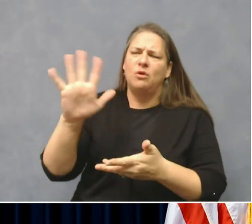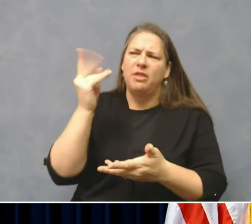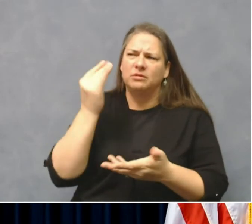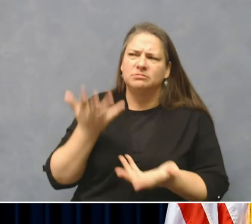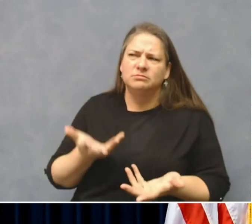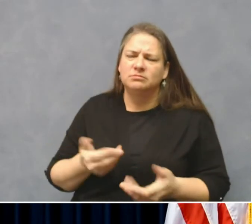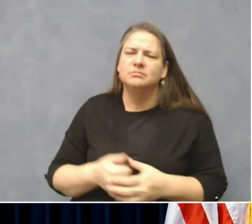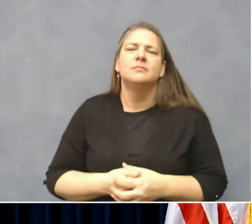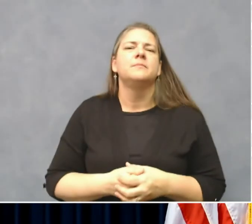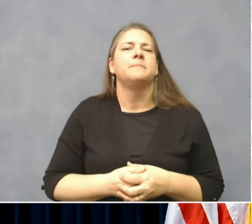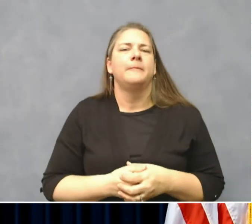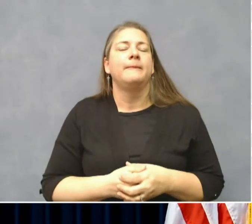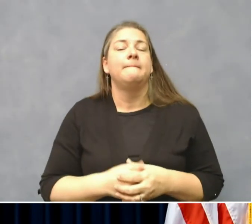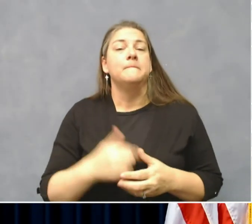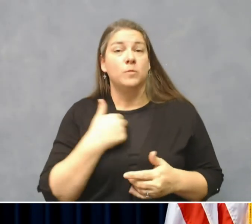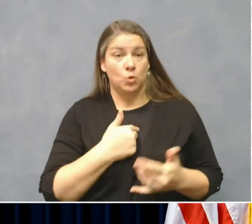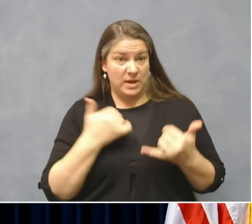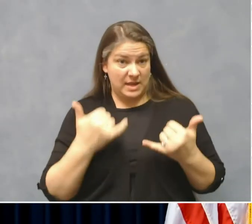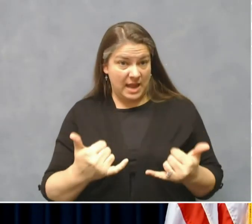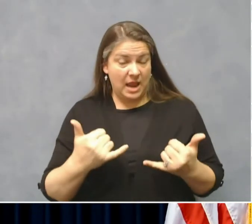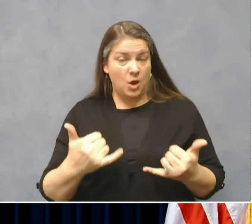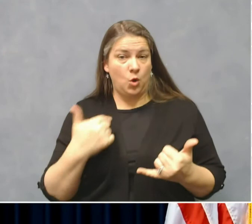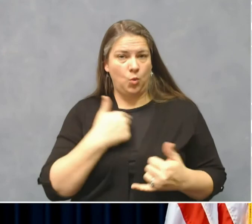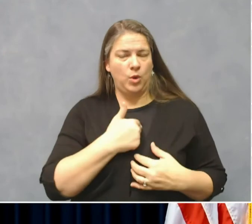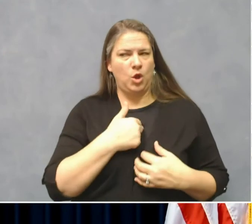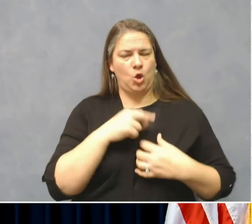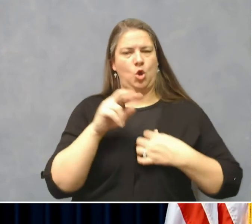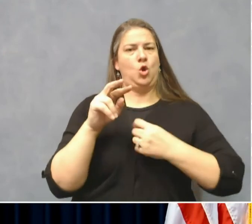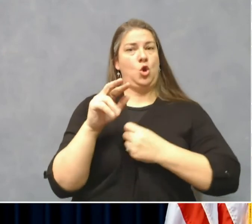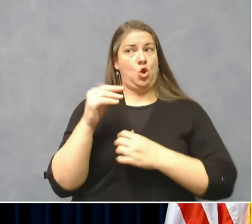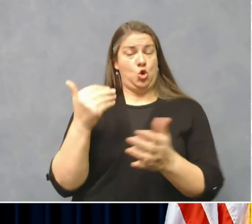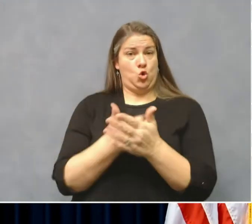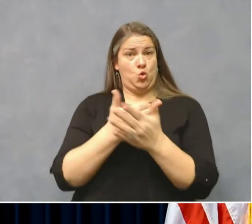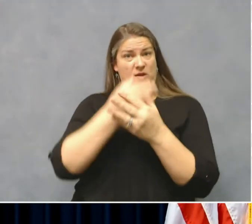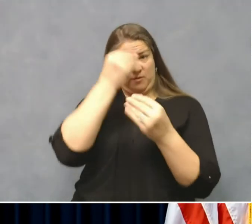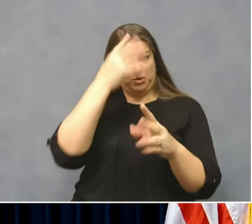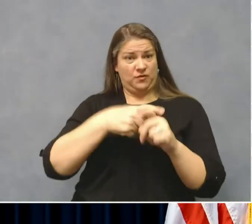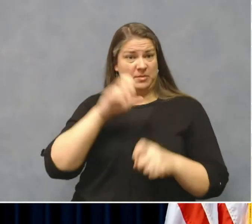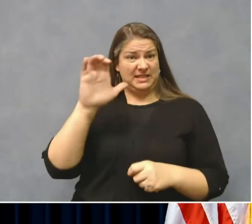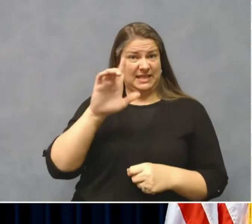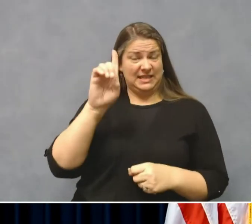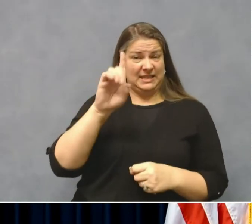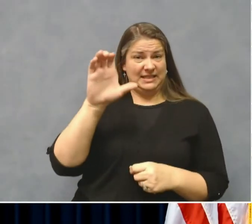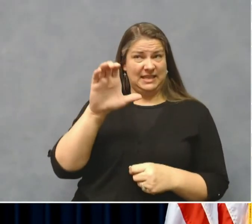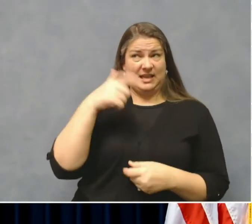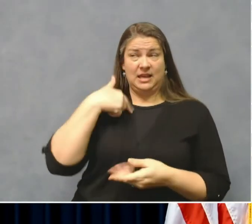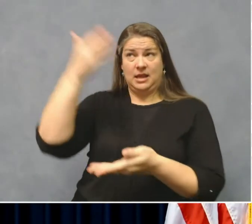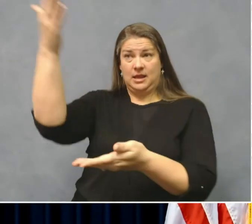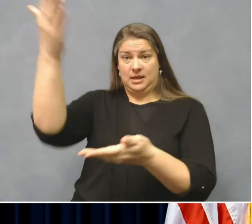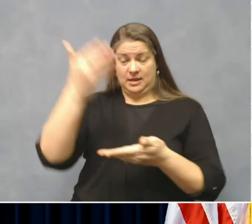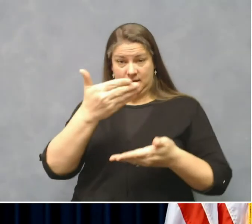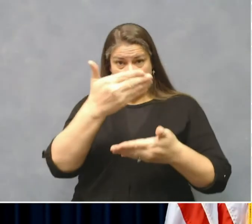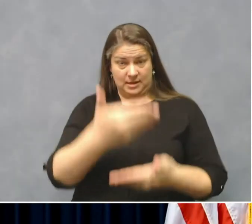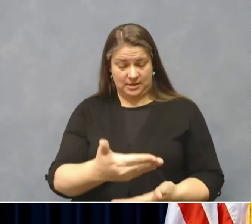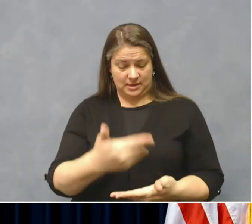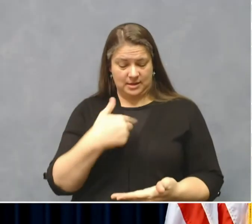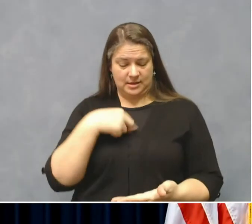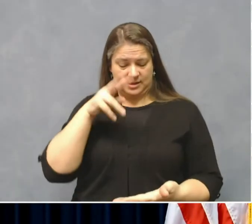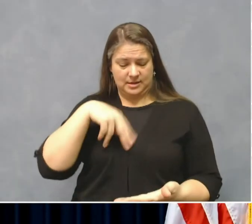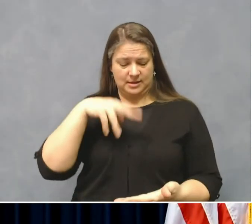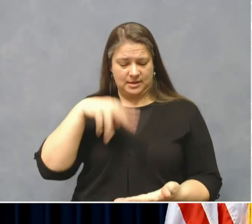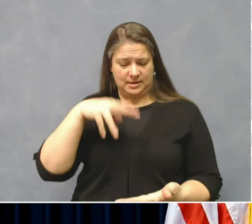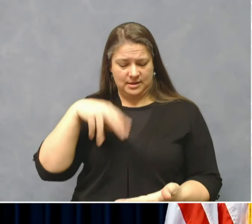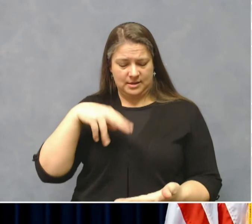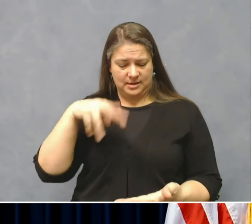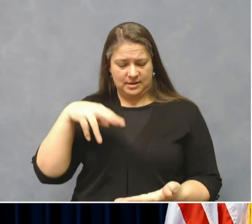So we are currently reviewing that new information, and it came out in paper for us to be able to review, I think, late